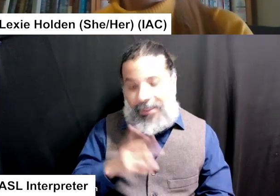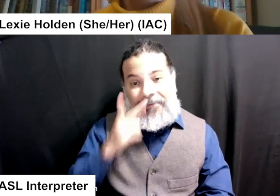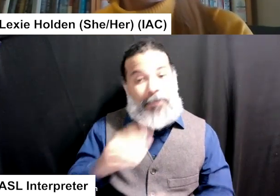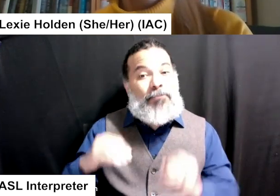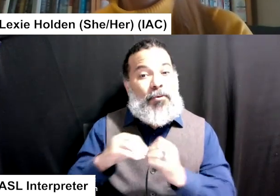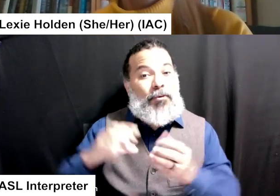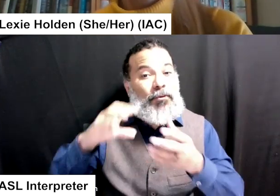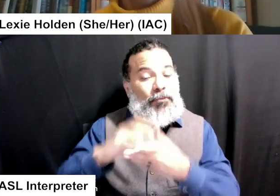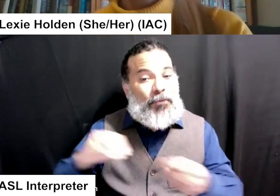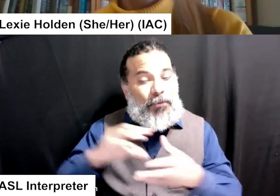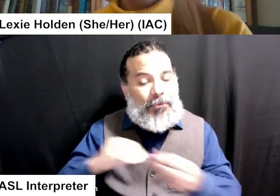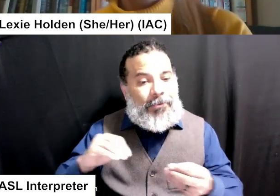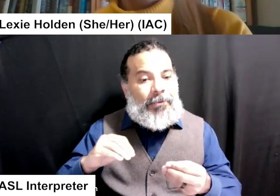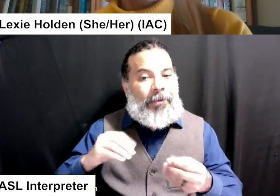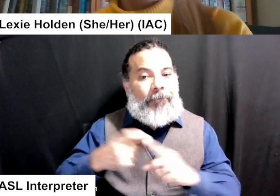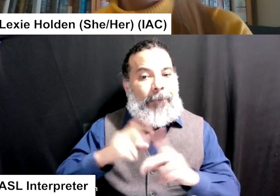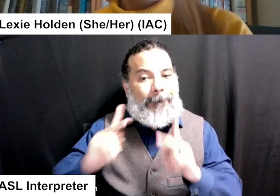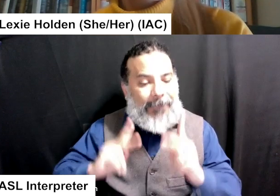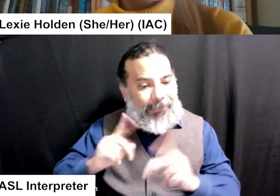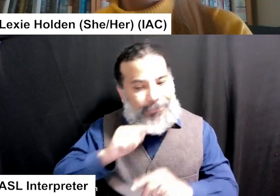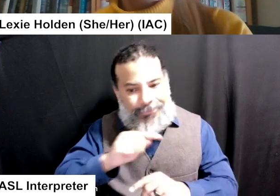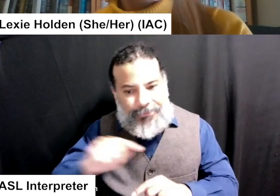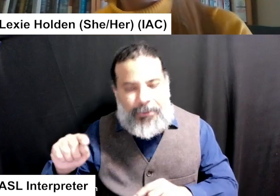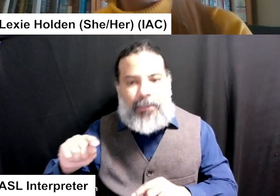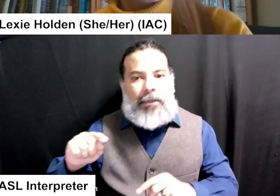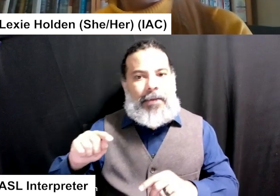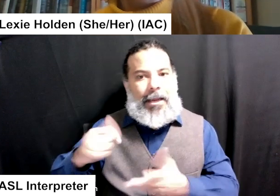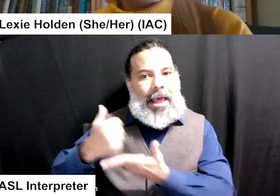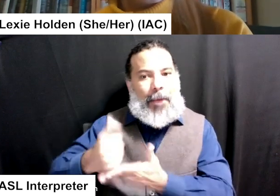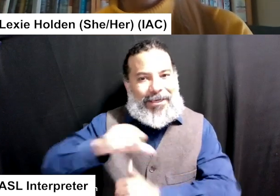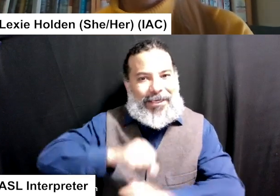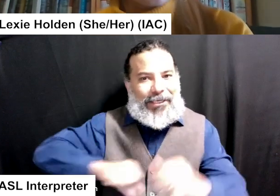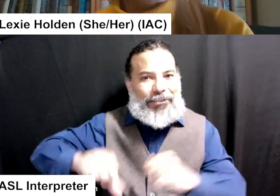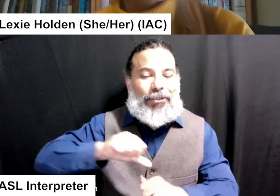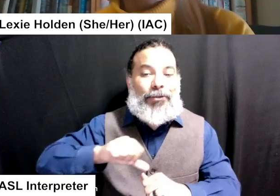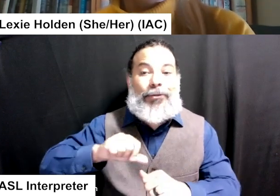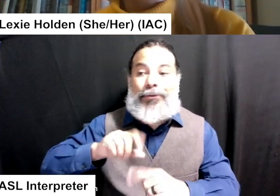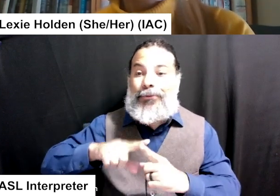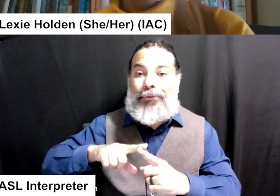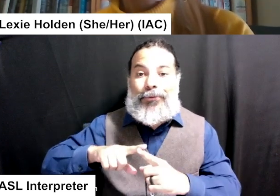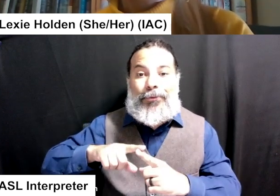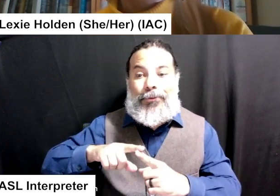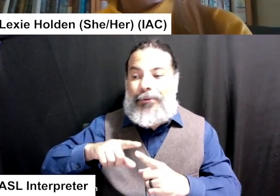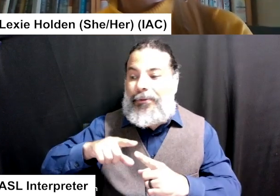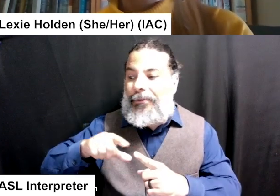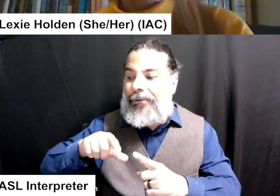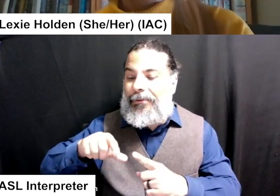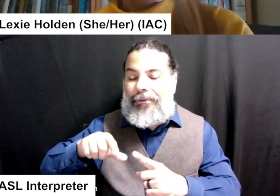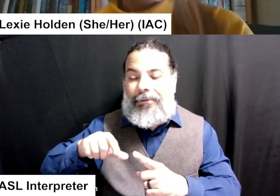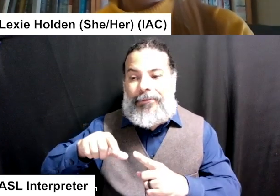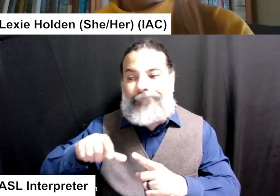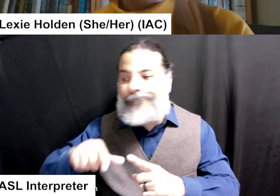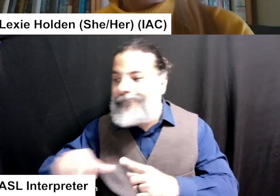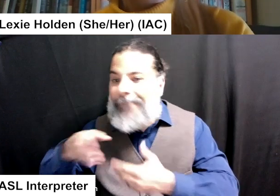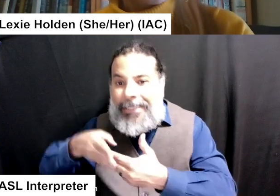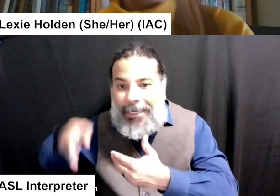stories of individuals coming to one another's aid, to their neighbor's aid, and uplifting stories like